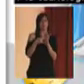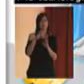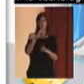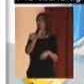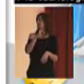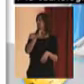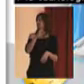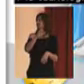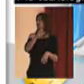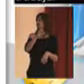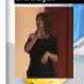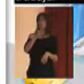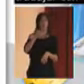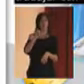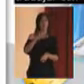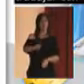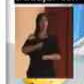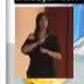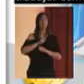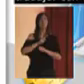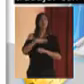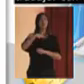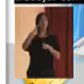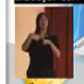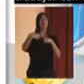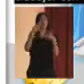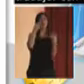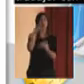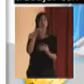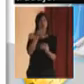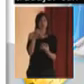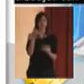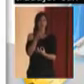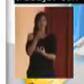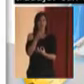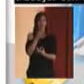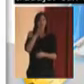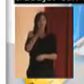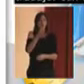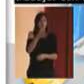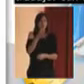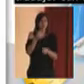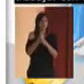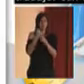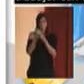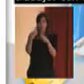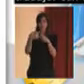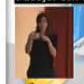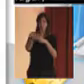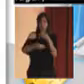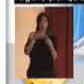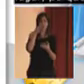RFID technology allows us to work with real objects. And why working with real objects? Well, first of